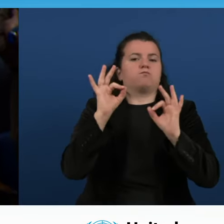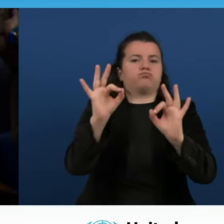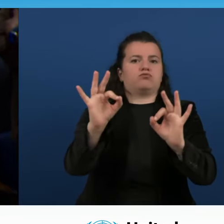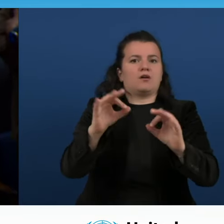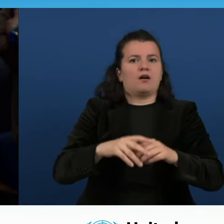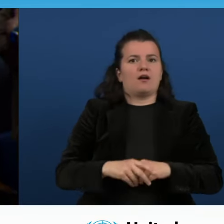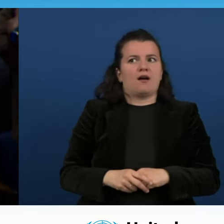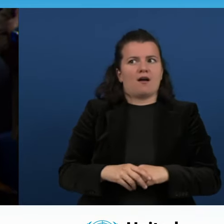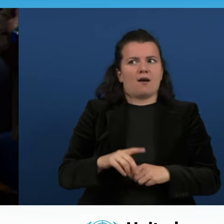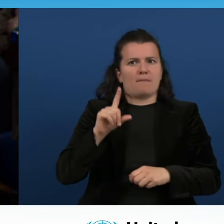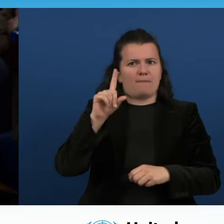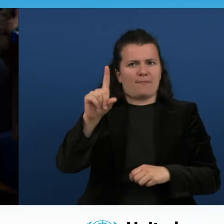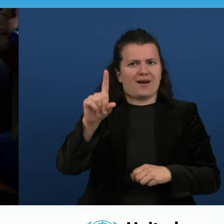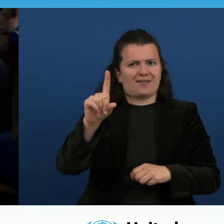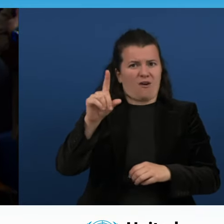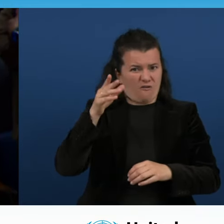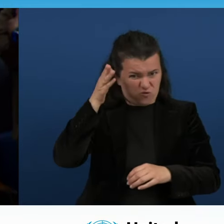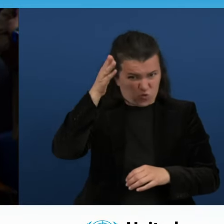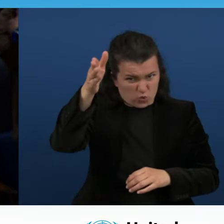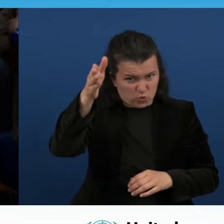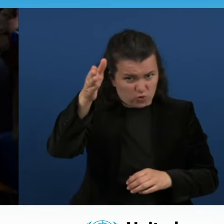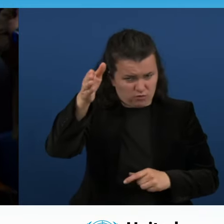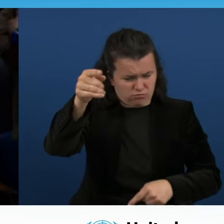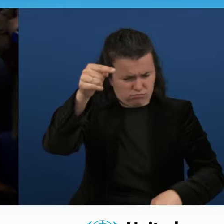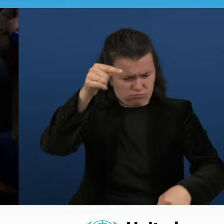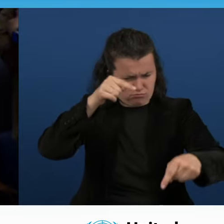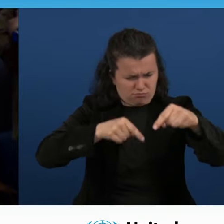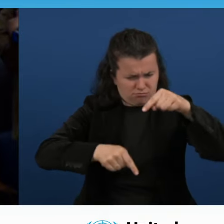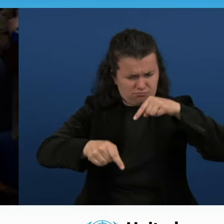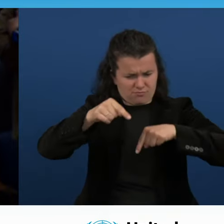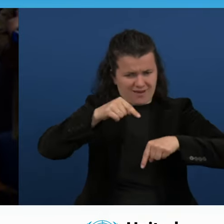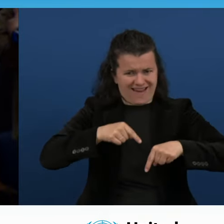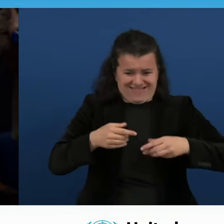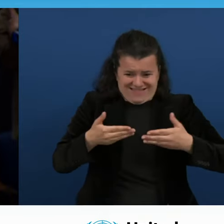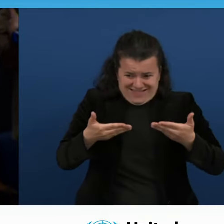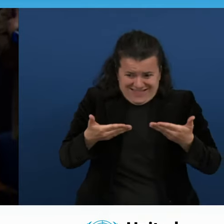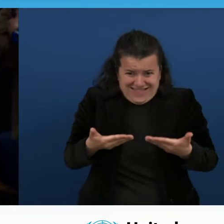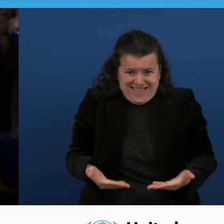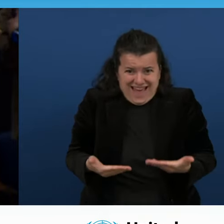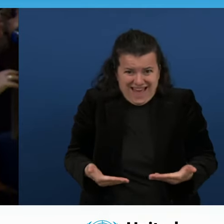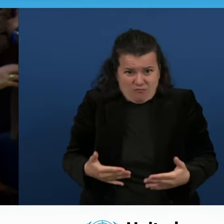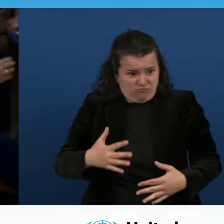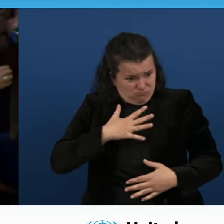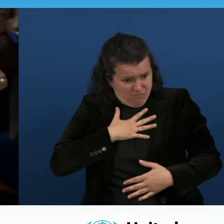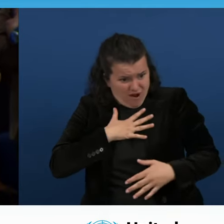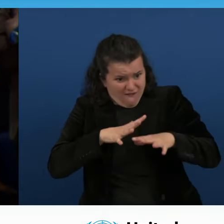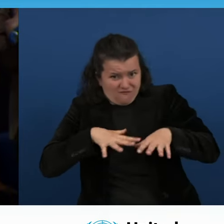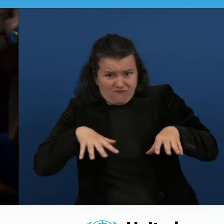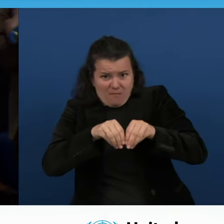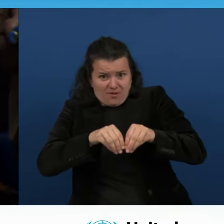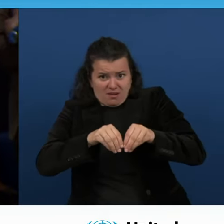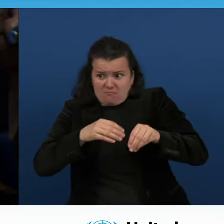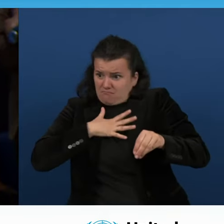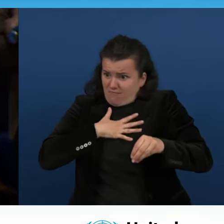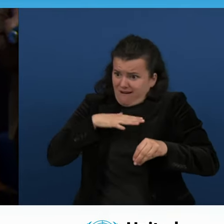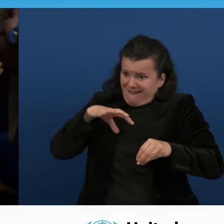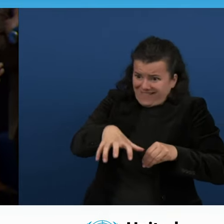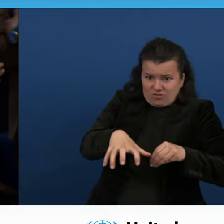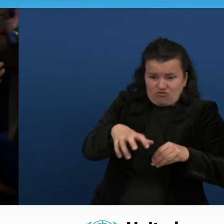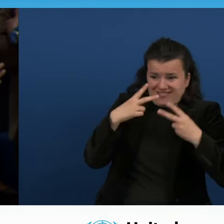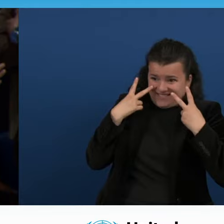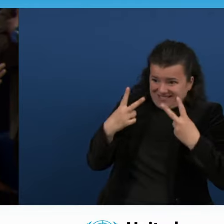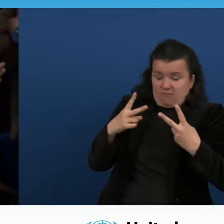those things happen on the ground now, impacting your families, your country, how can we act now to